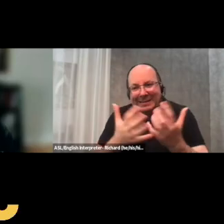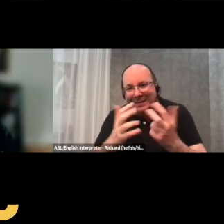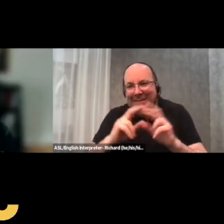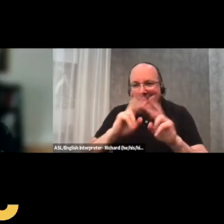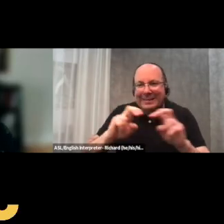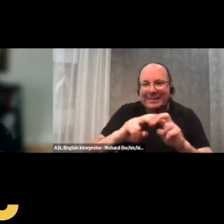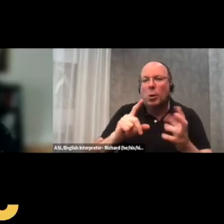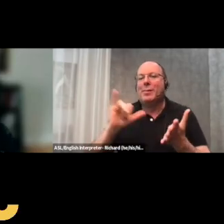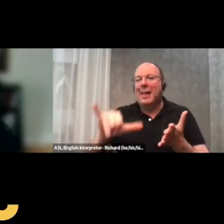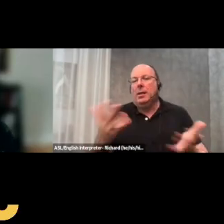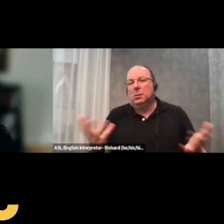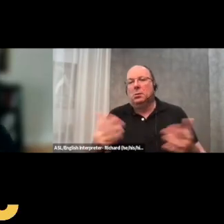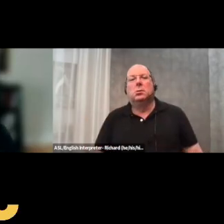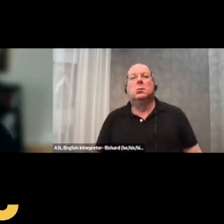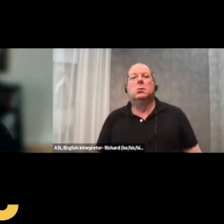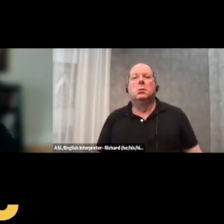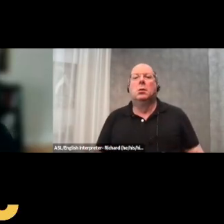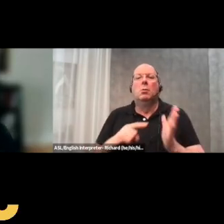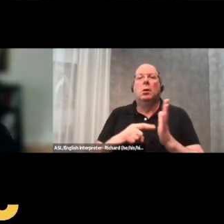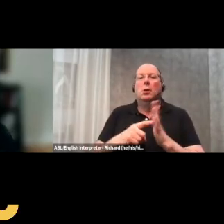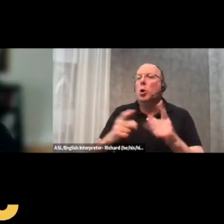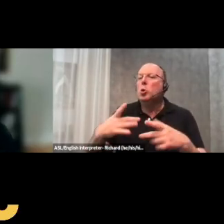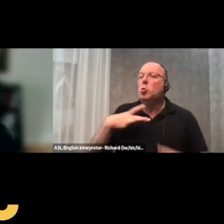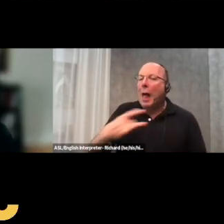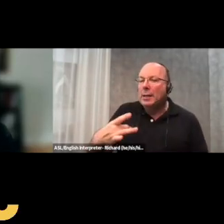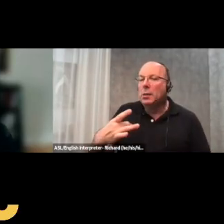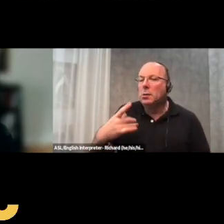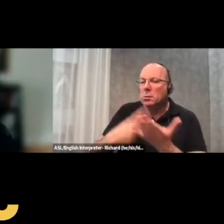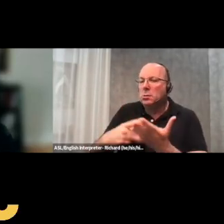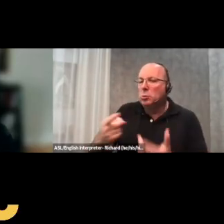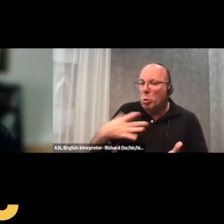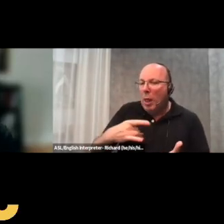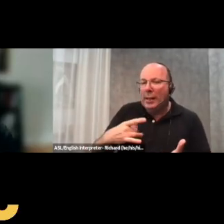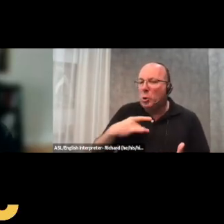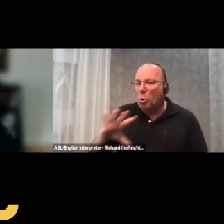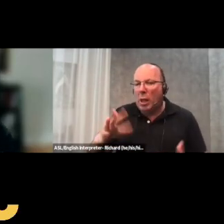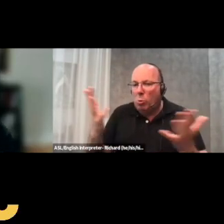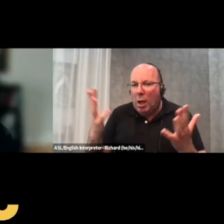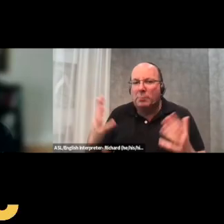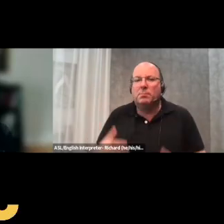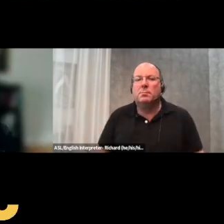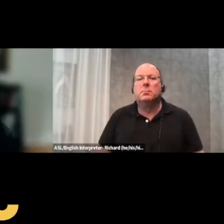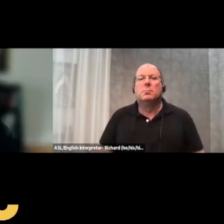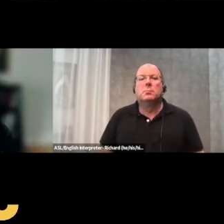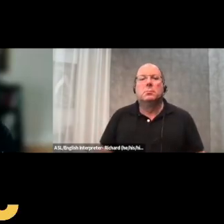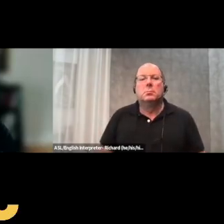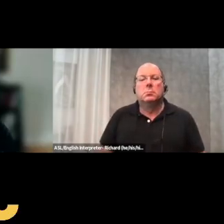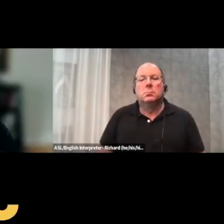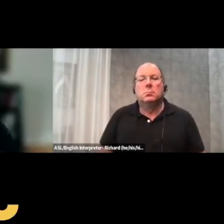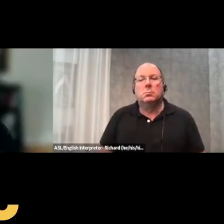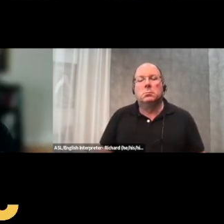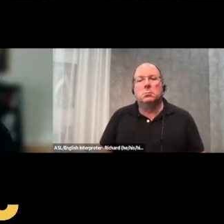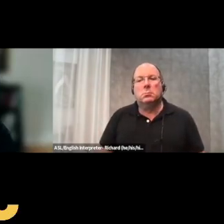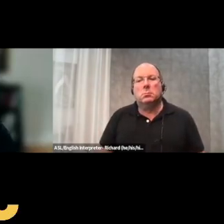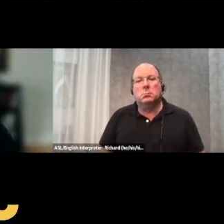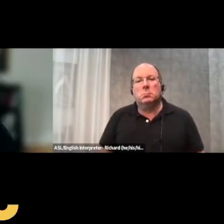We want to start out just by talking about likes and dislikes. Think about what you like, think about what you don't like. That can